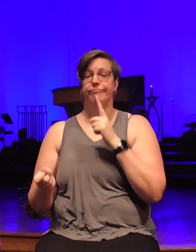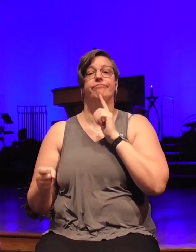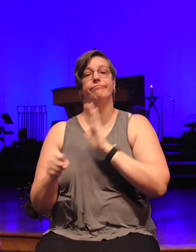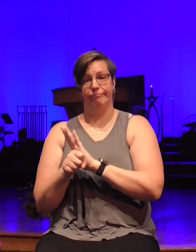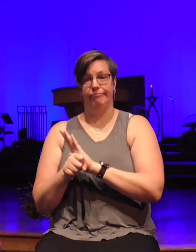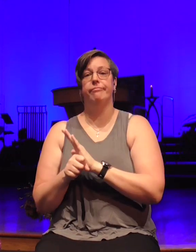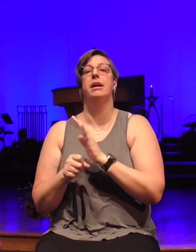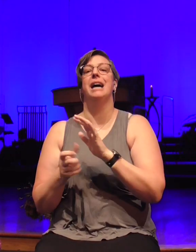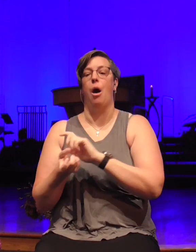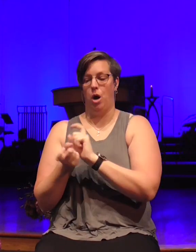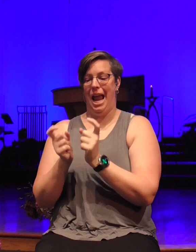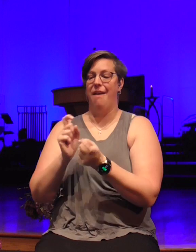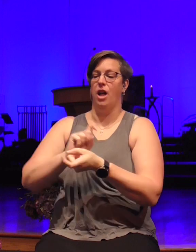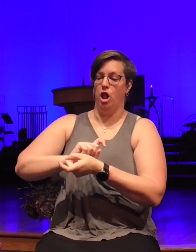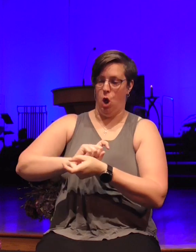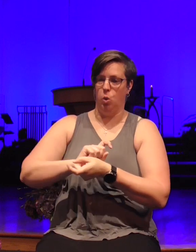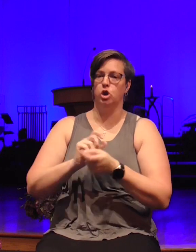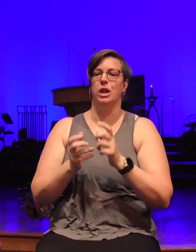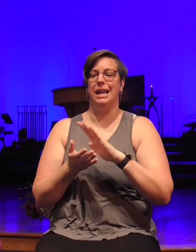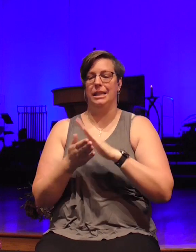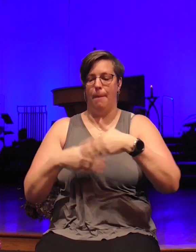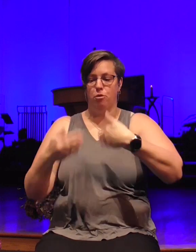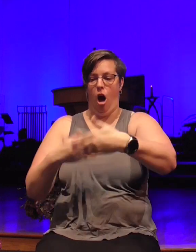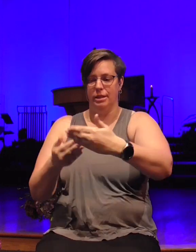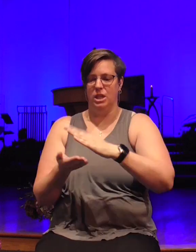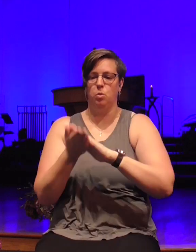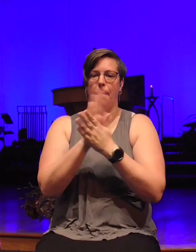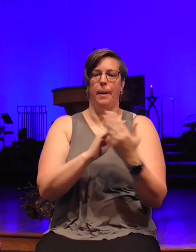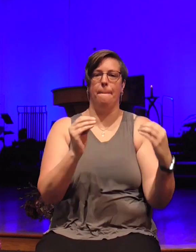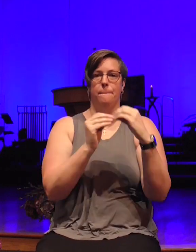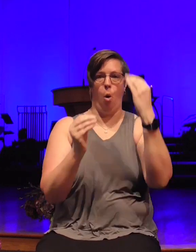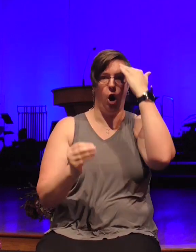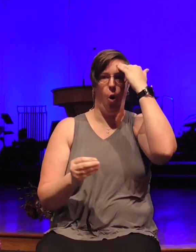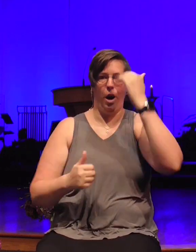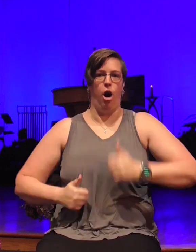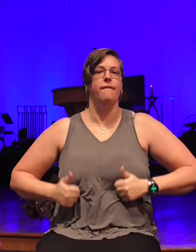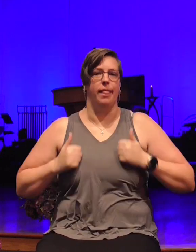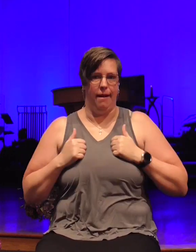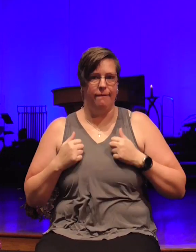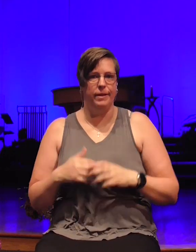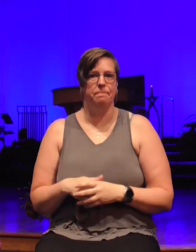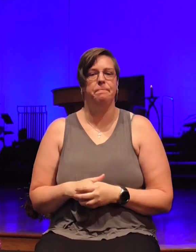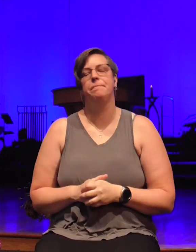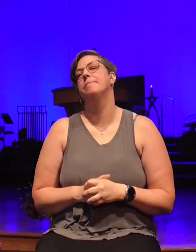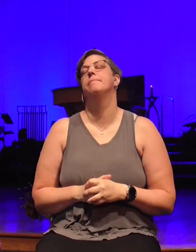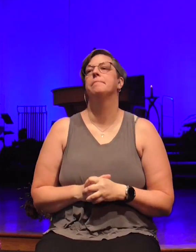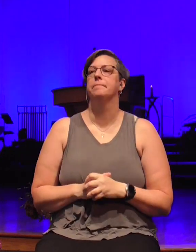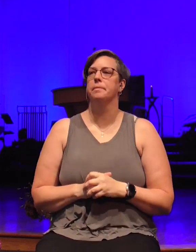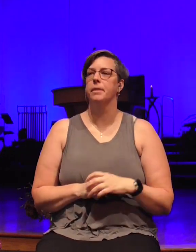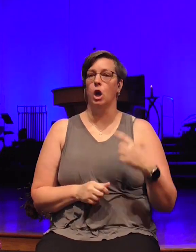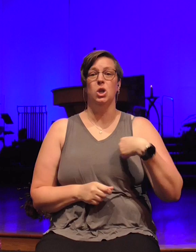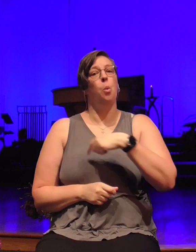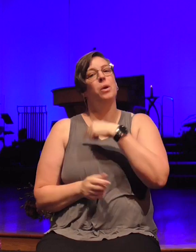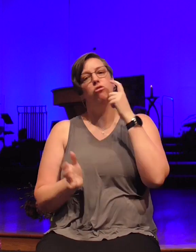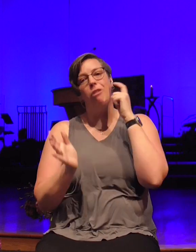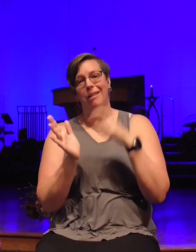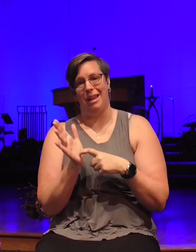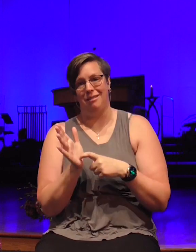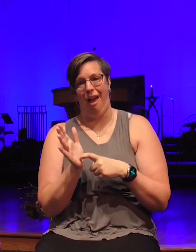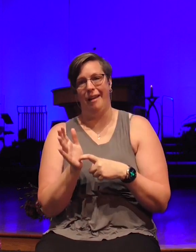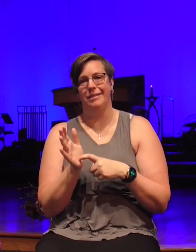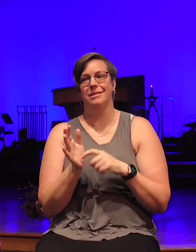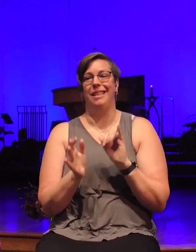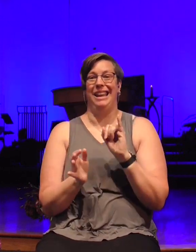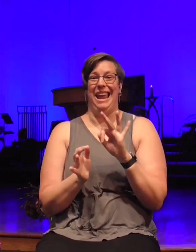everlasting process through which we become more aware of life. And so we recognize then that if